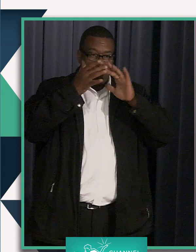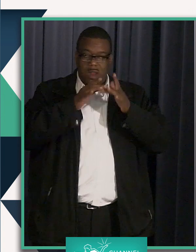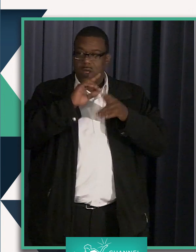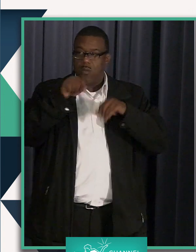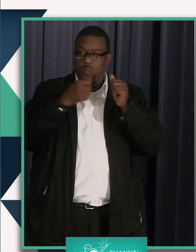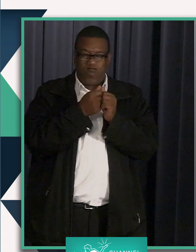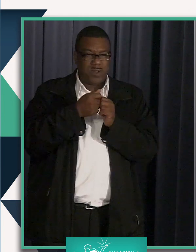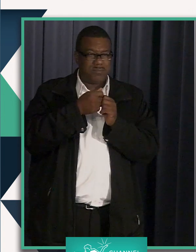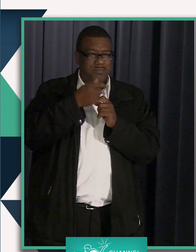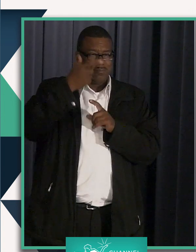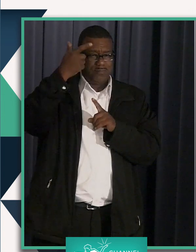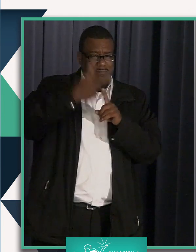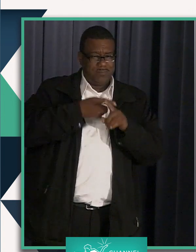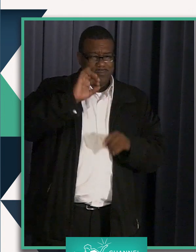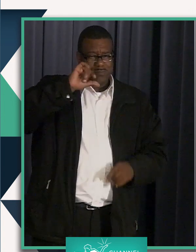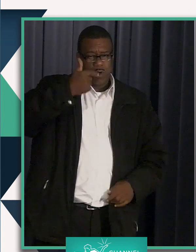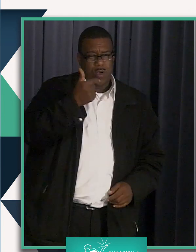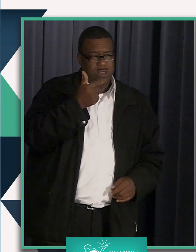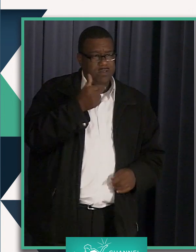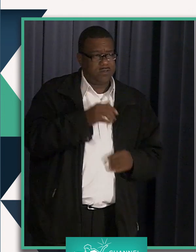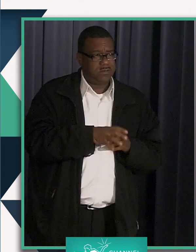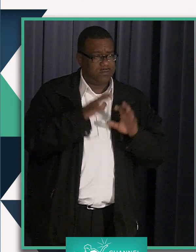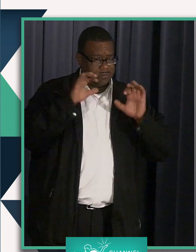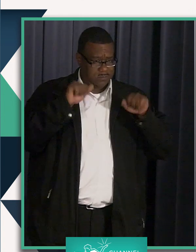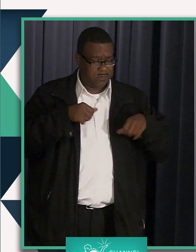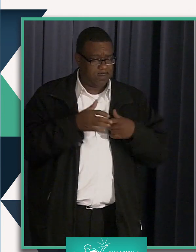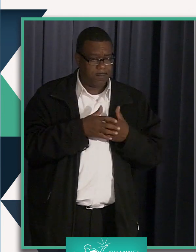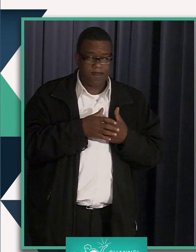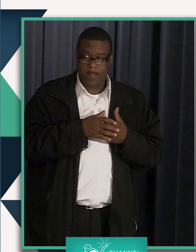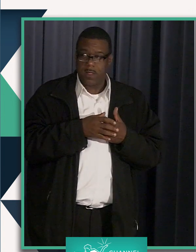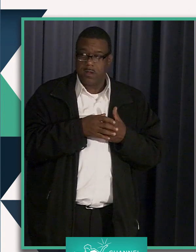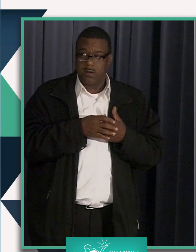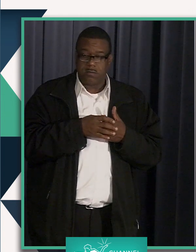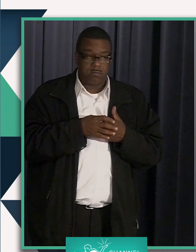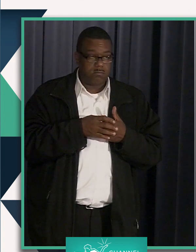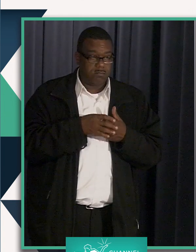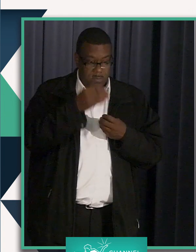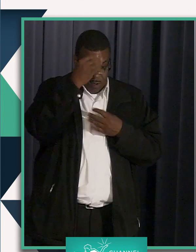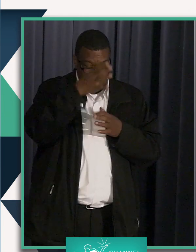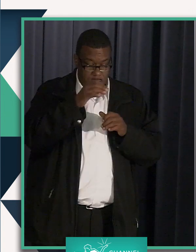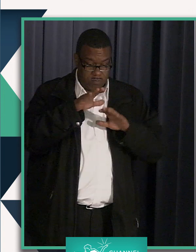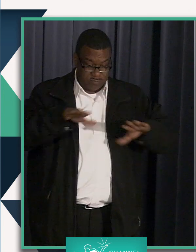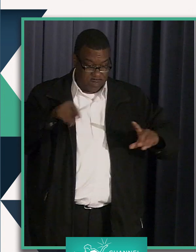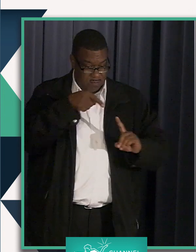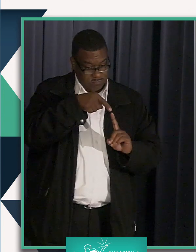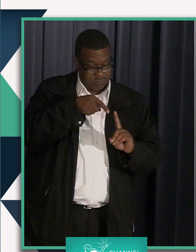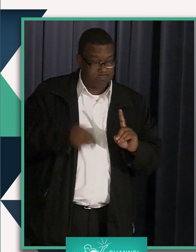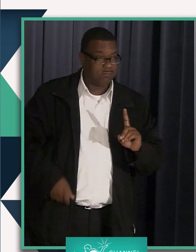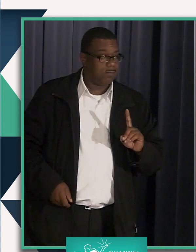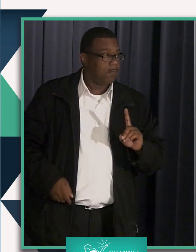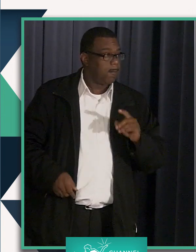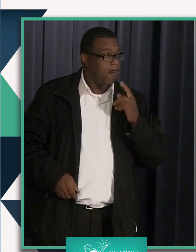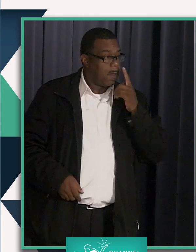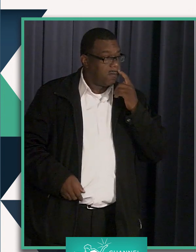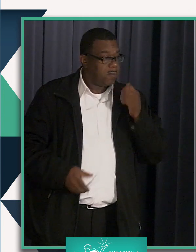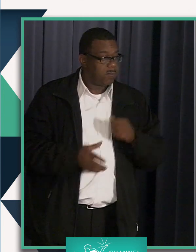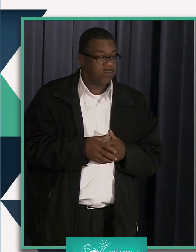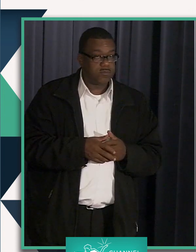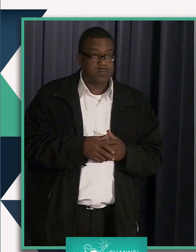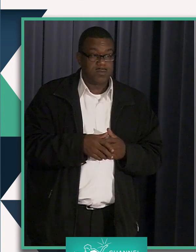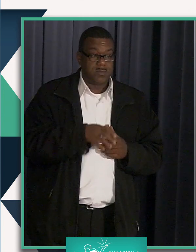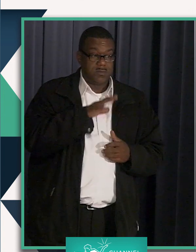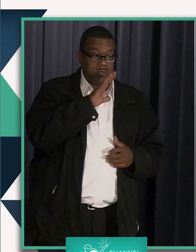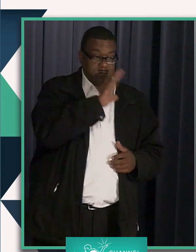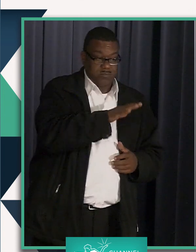August. So they can update that the child is their qualifying child and not somebody